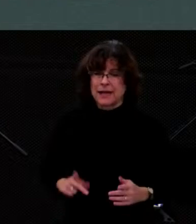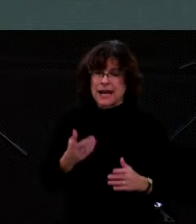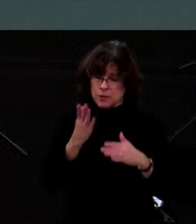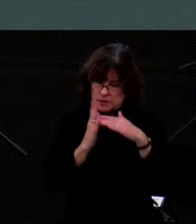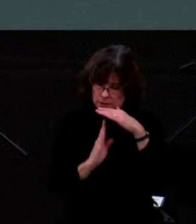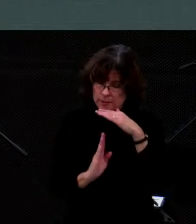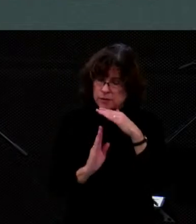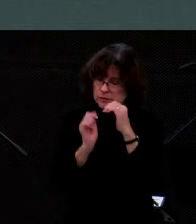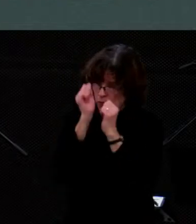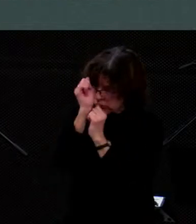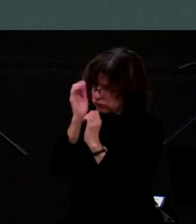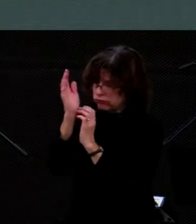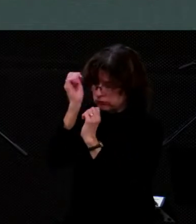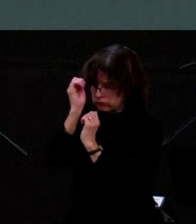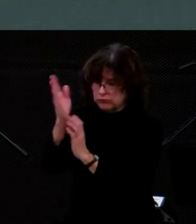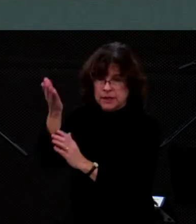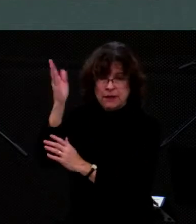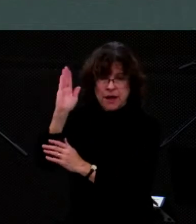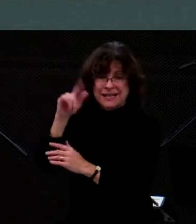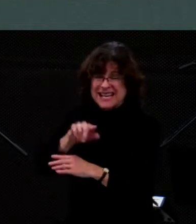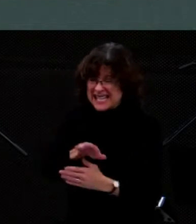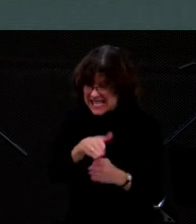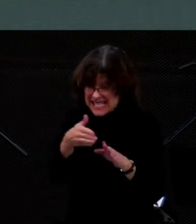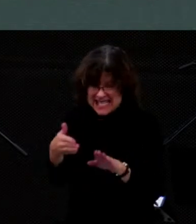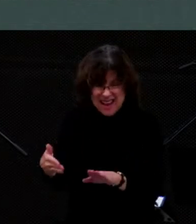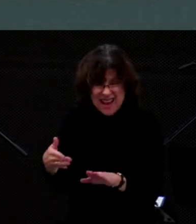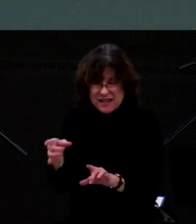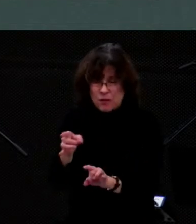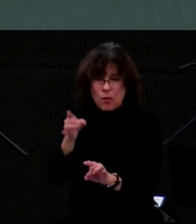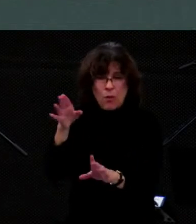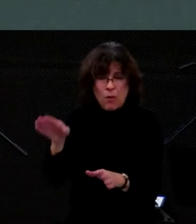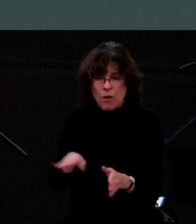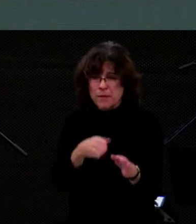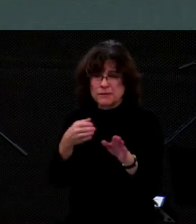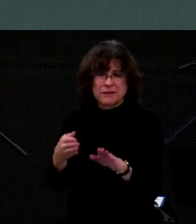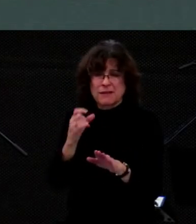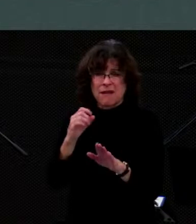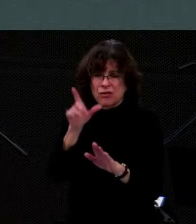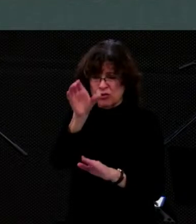in obedience to God and died a criminal's death on a cross.